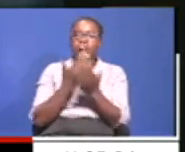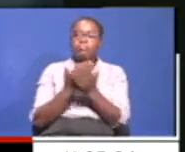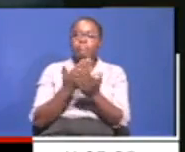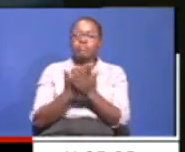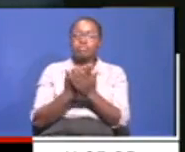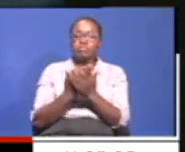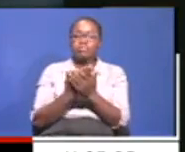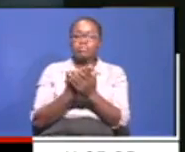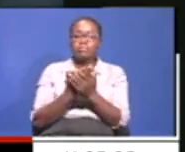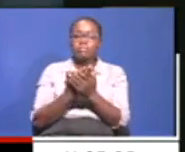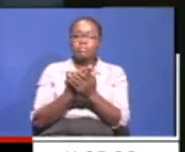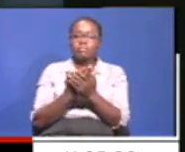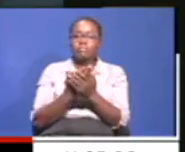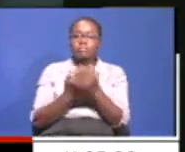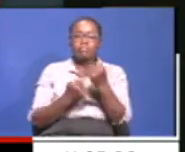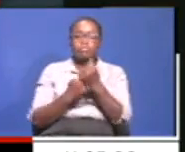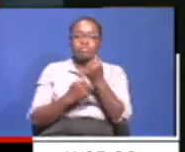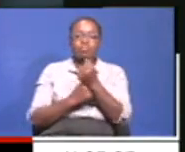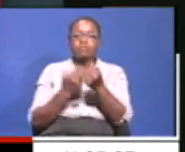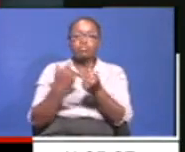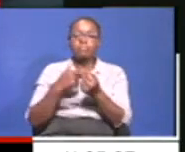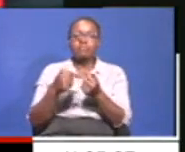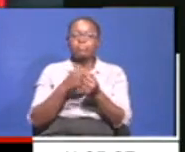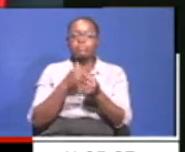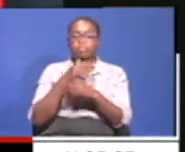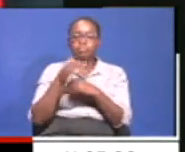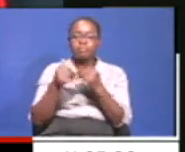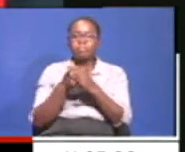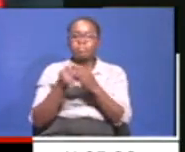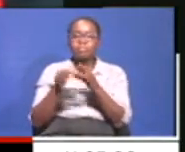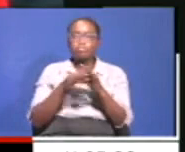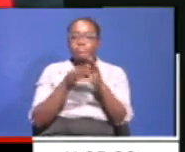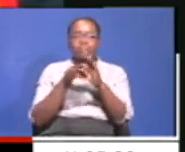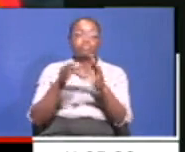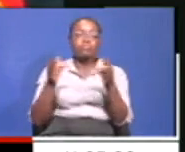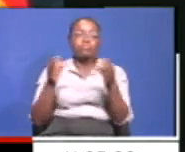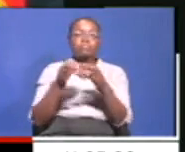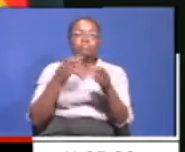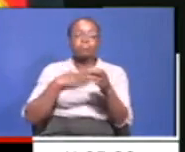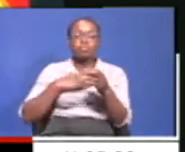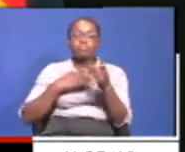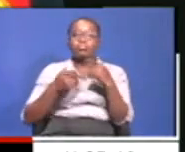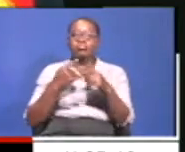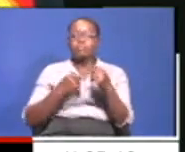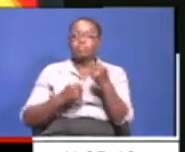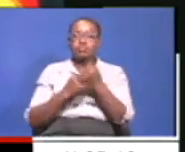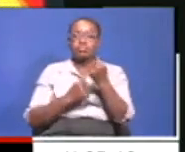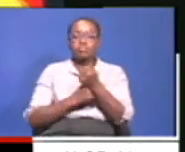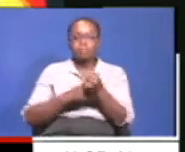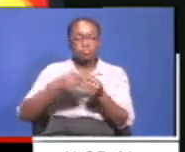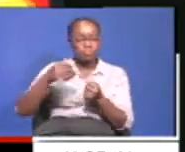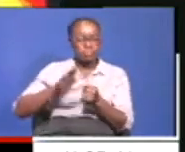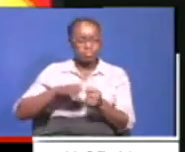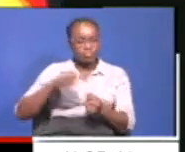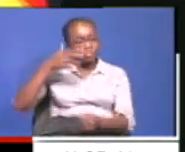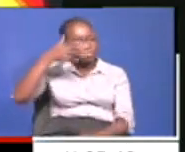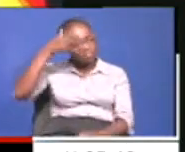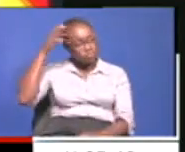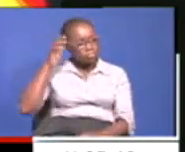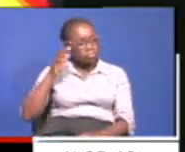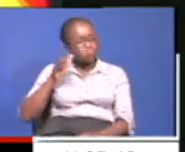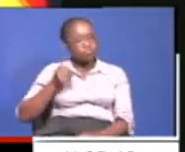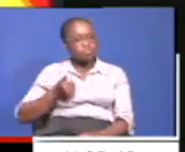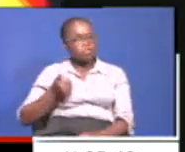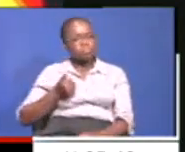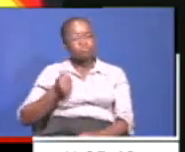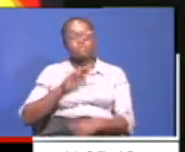out here, supporters. All the corporate companies, please come out and support the Lionesses. The women. We are an all-women crew. We